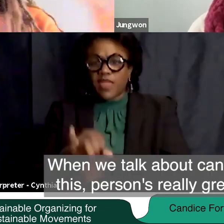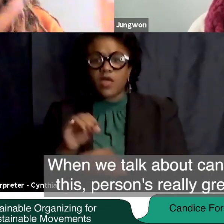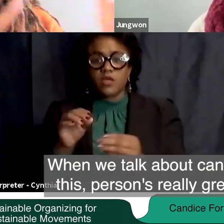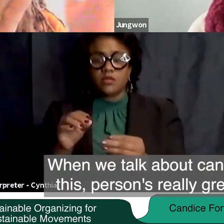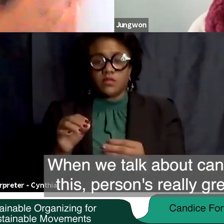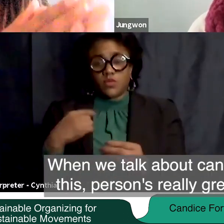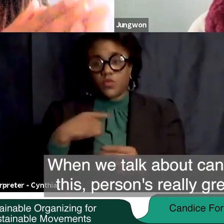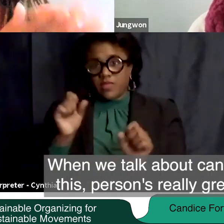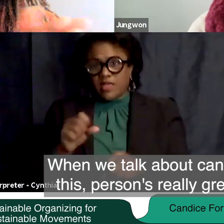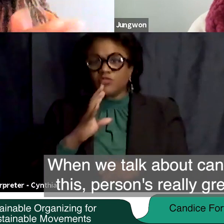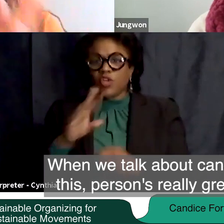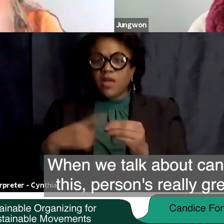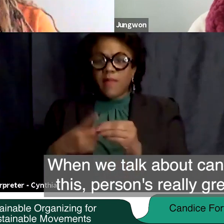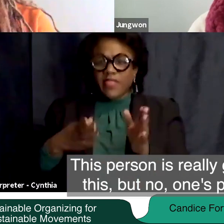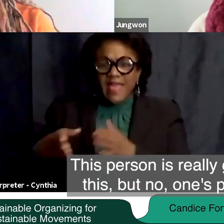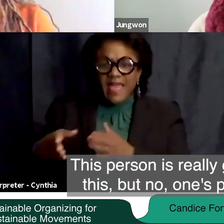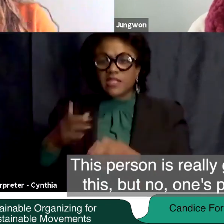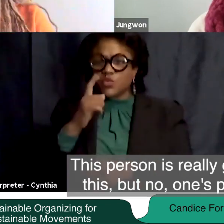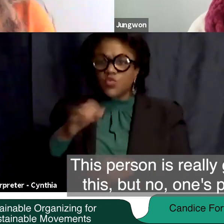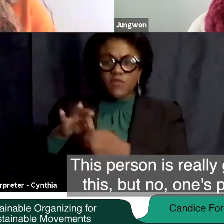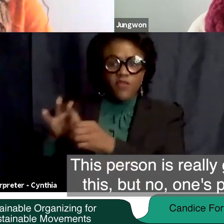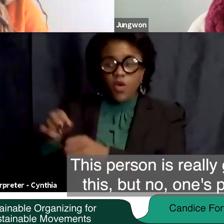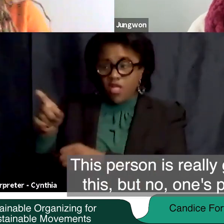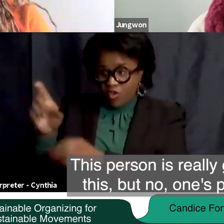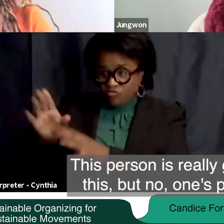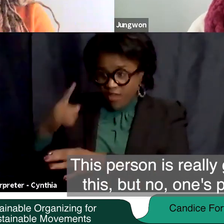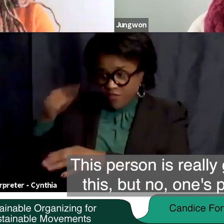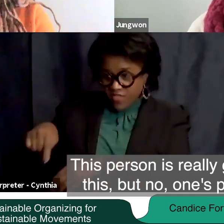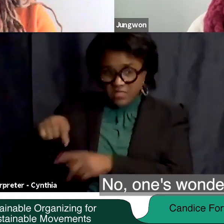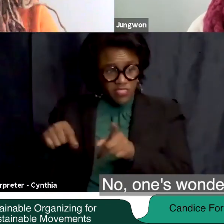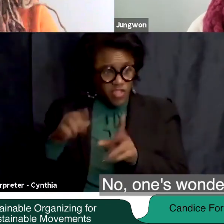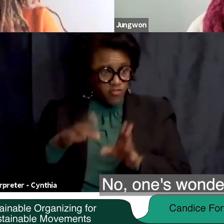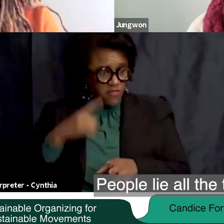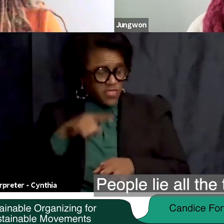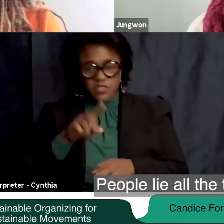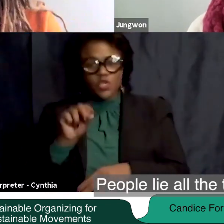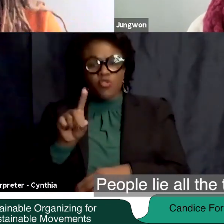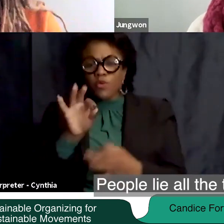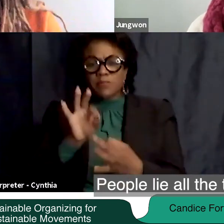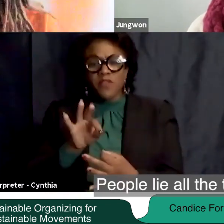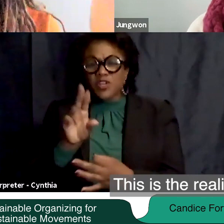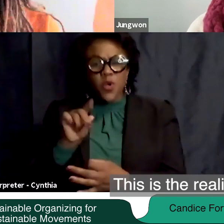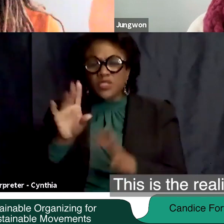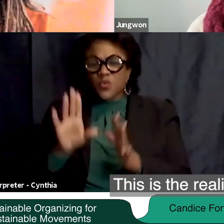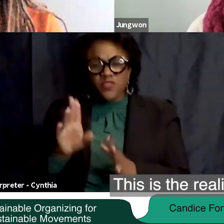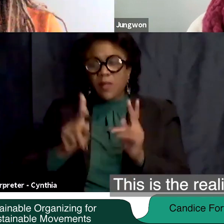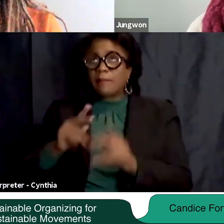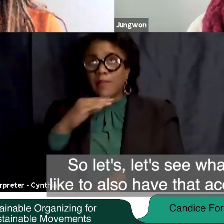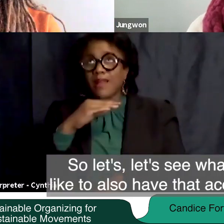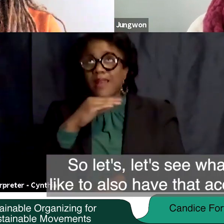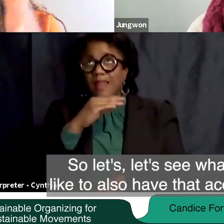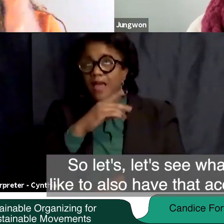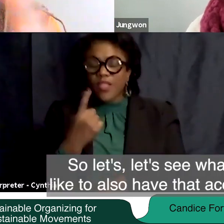about candidates. Like, this person's really great for this person's really great for this, but no one's perfect, no one's wonderful. People lie all the time. This is the